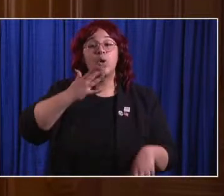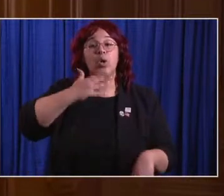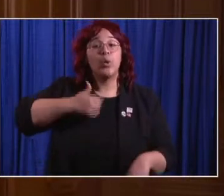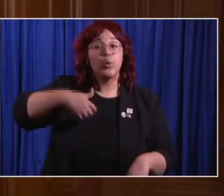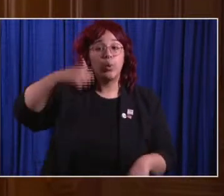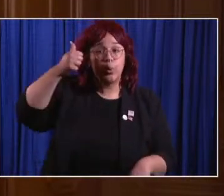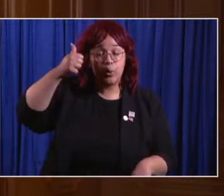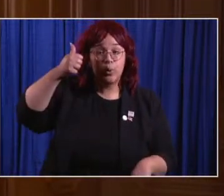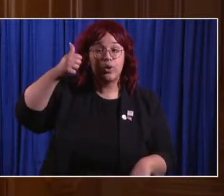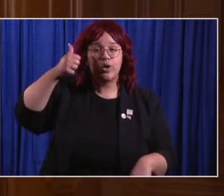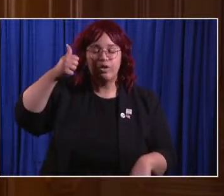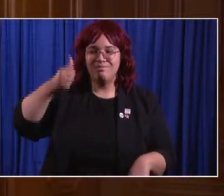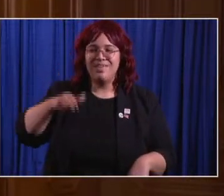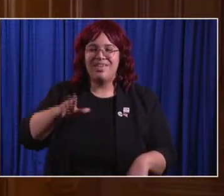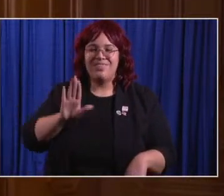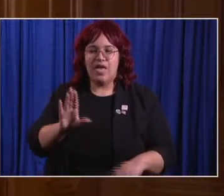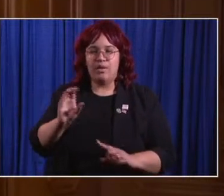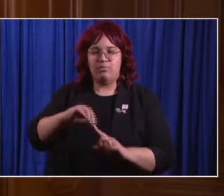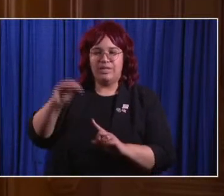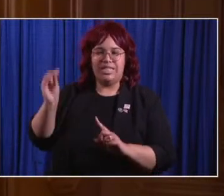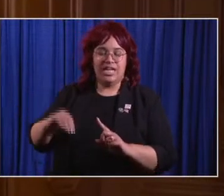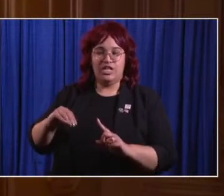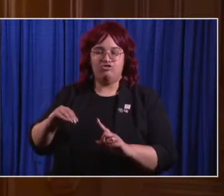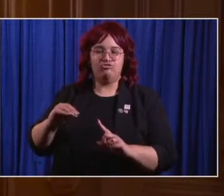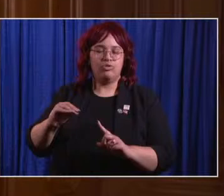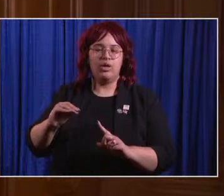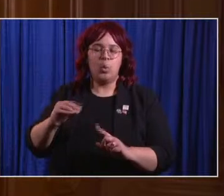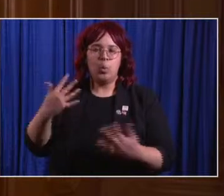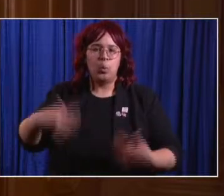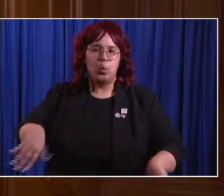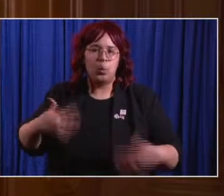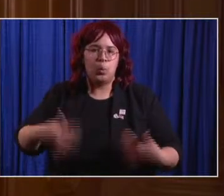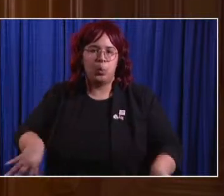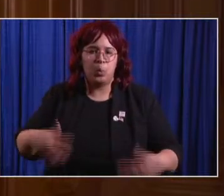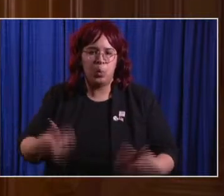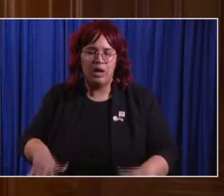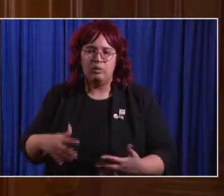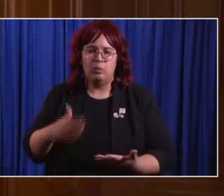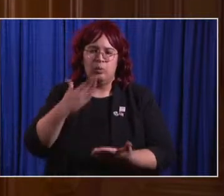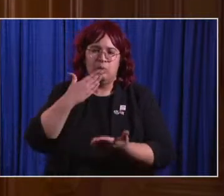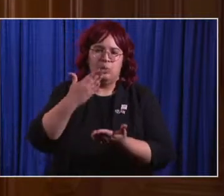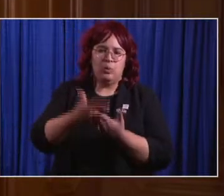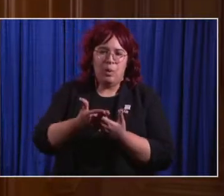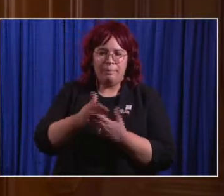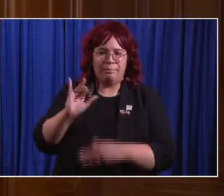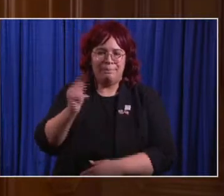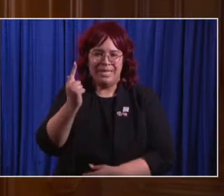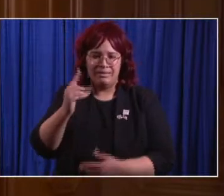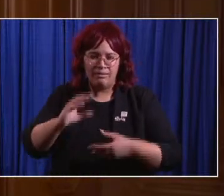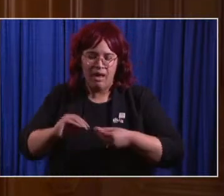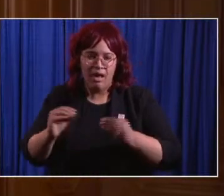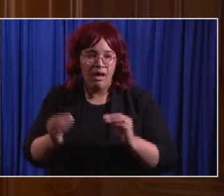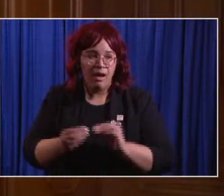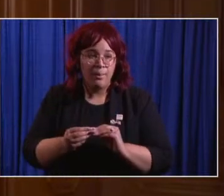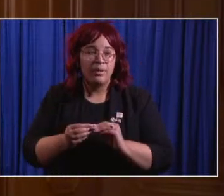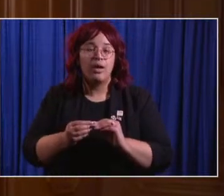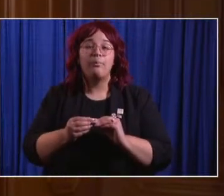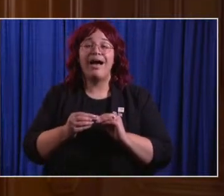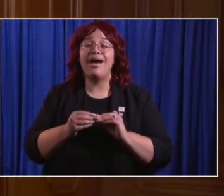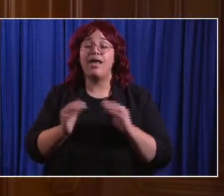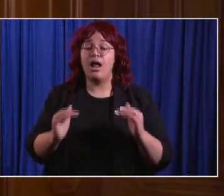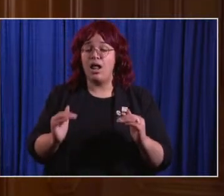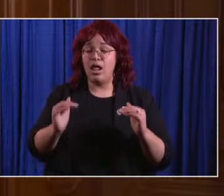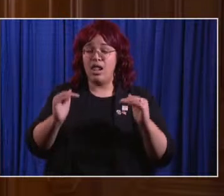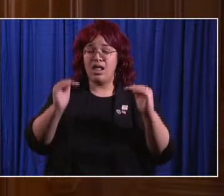vaccinated, obviously, at a higher rate. But all the numbers continue to creep up. But with that low number, not good. We hope to